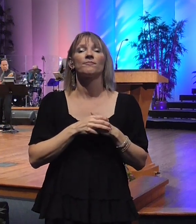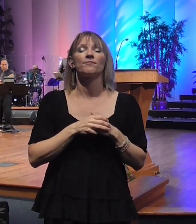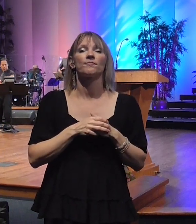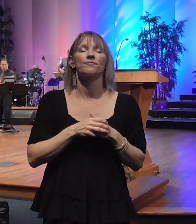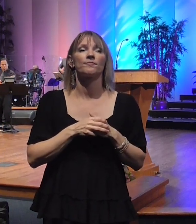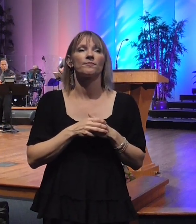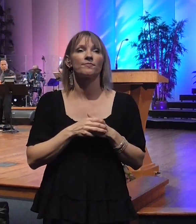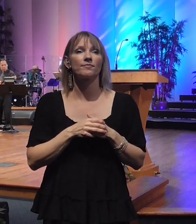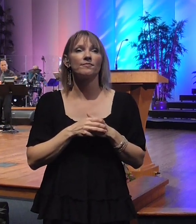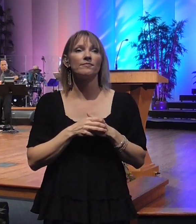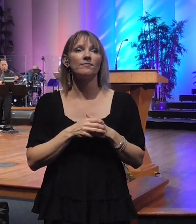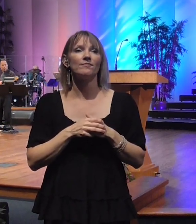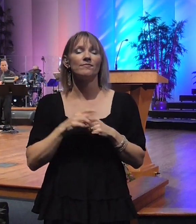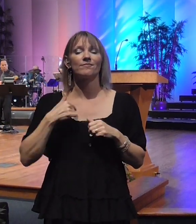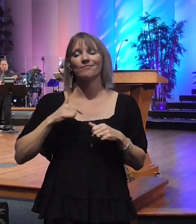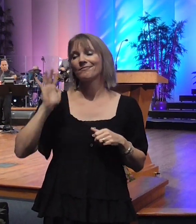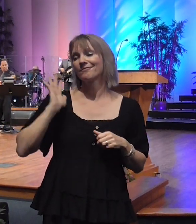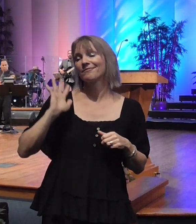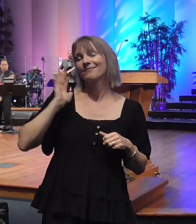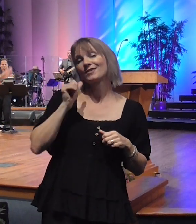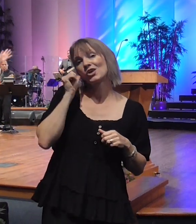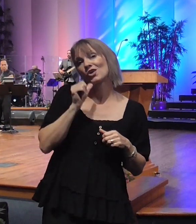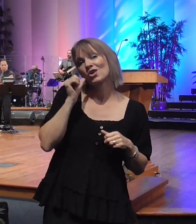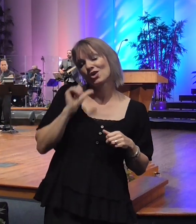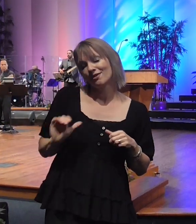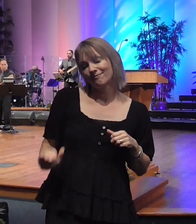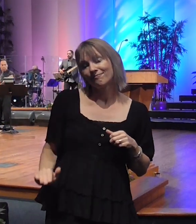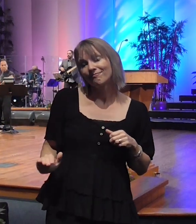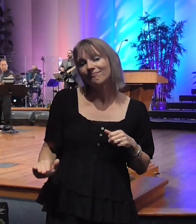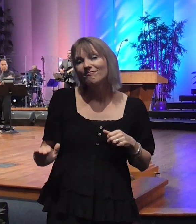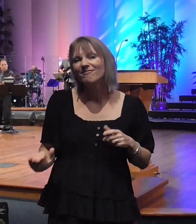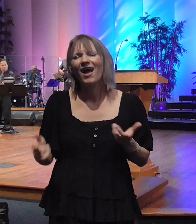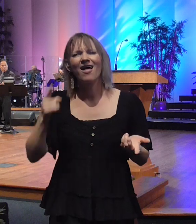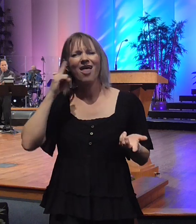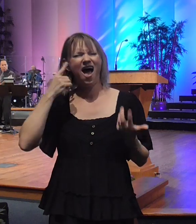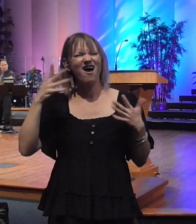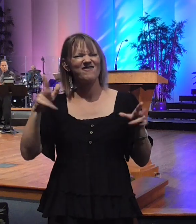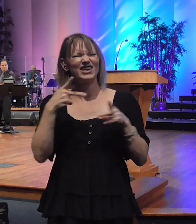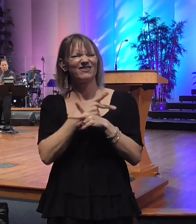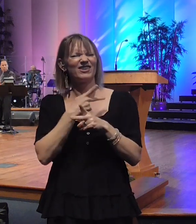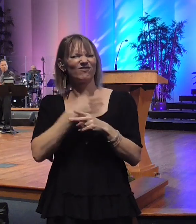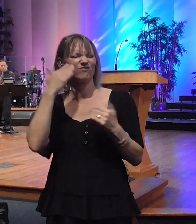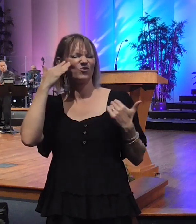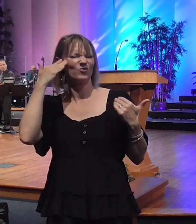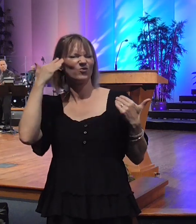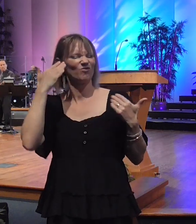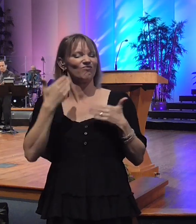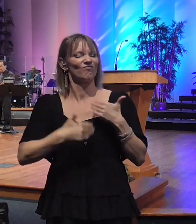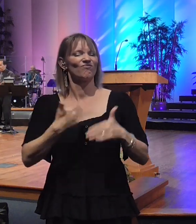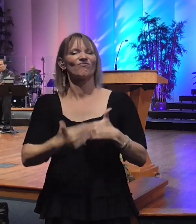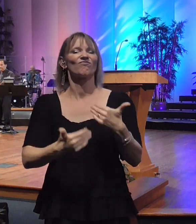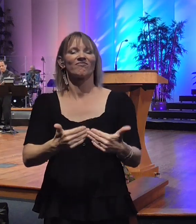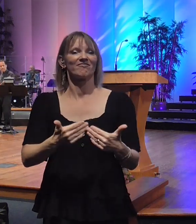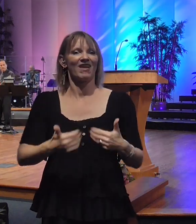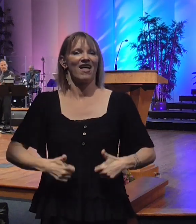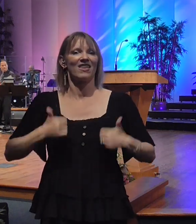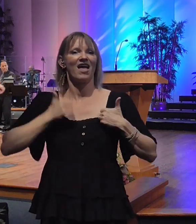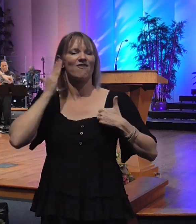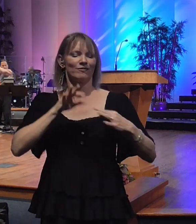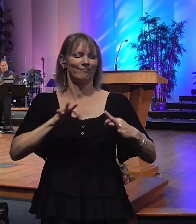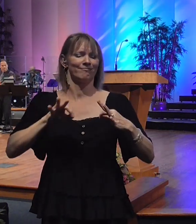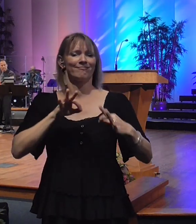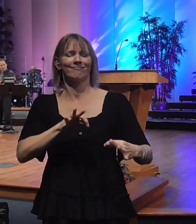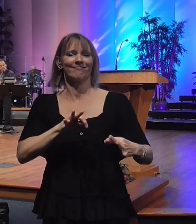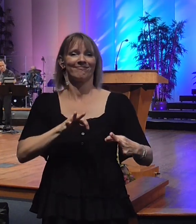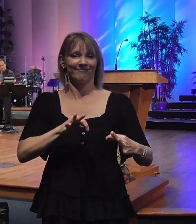When I was just a girl, I thought I had it figured out. See, my life would turn out right, and